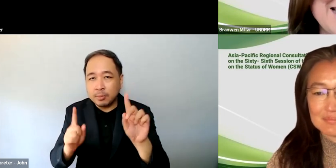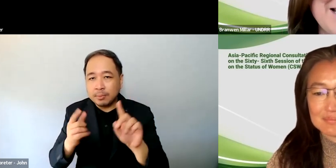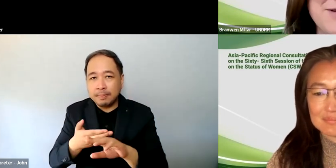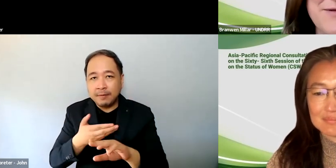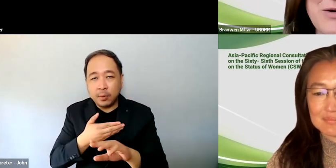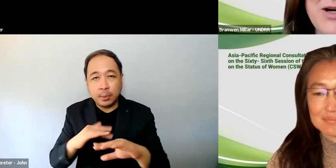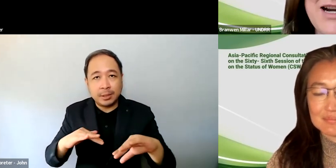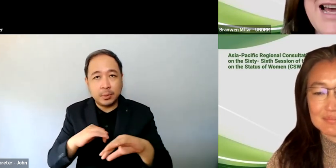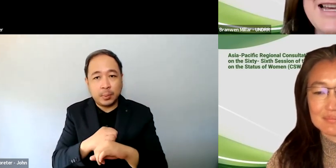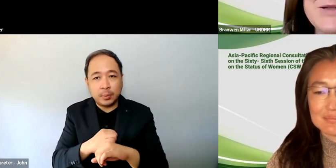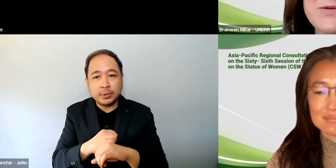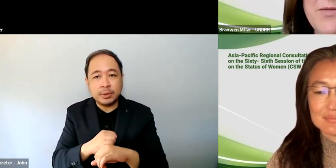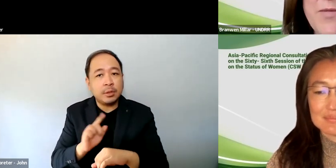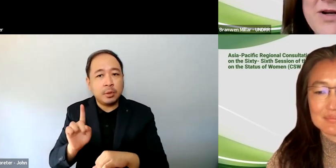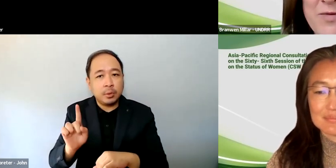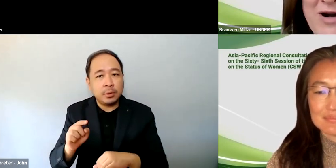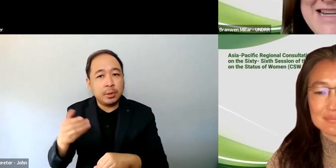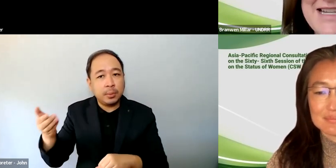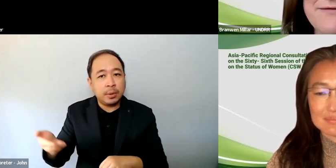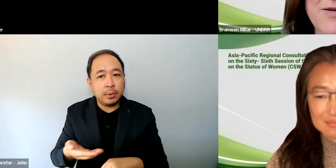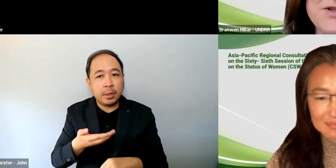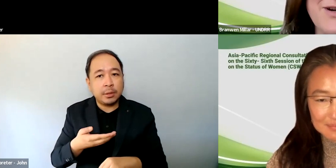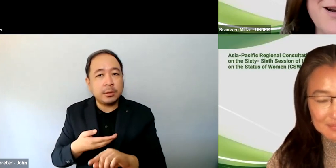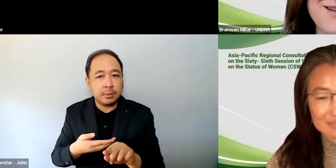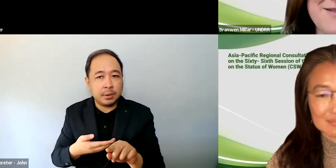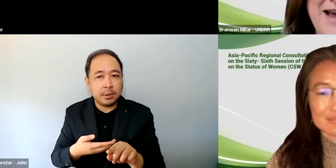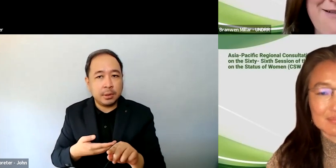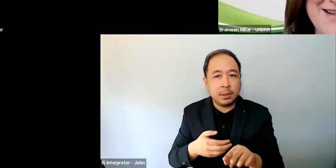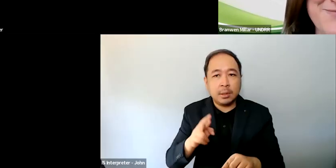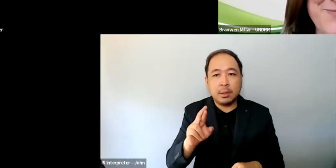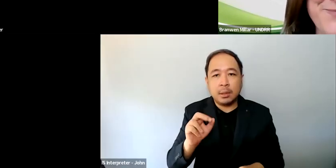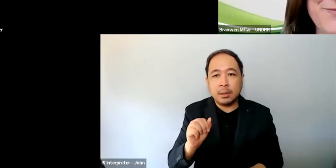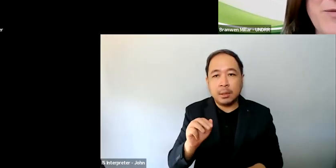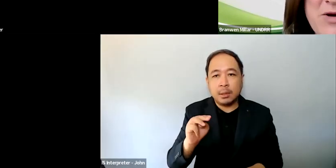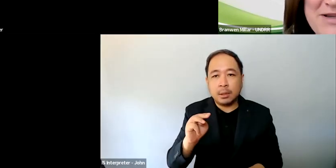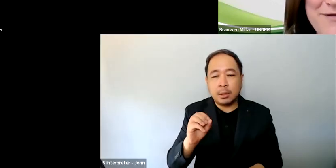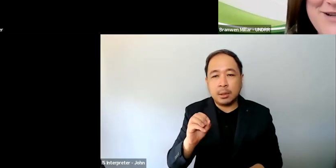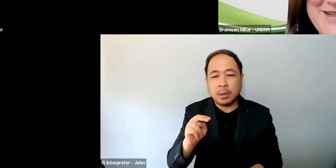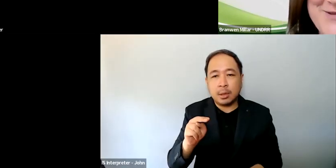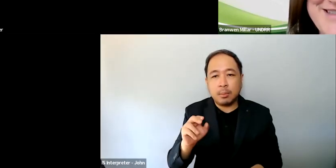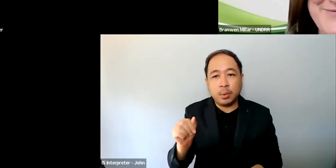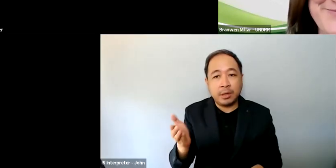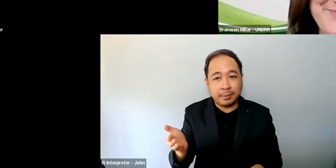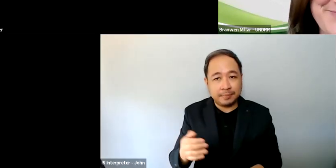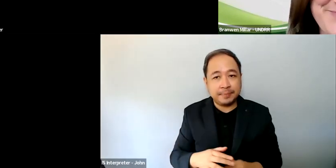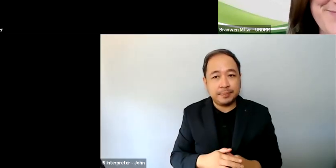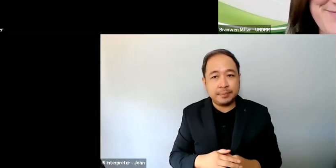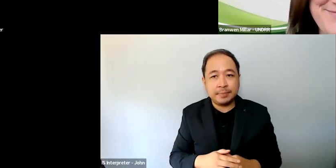would like to give the floor to Ramona Miranda from Duriog Navaran. Ramona, the floor is